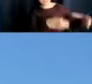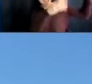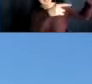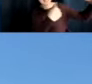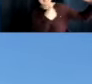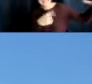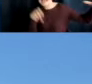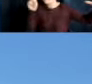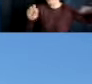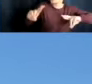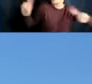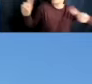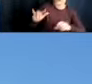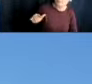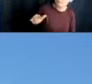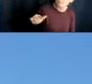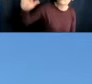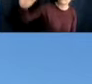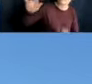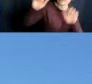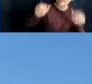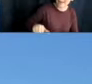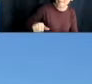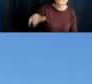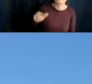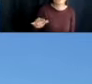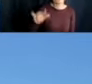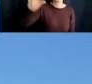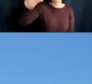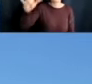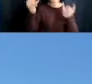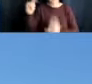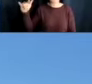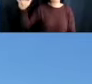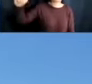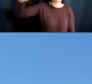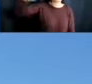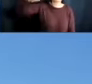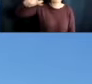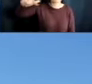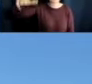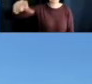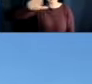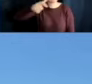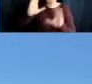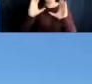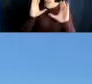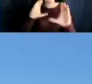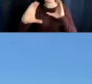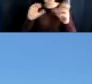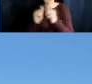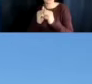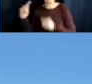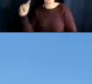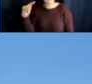So anytime you see a plane in the air, that's not the airport that they're talking to. That's the air traffic control tower. Okay.